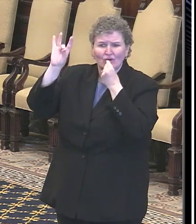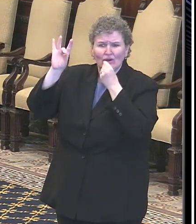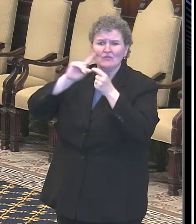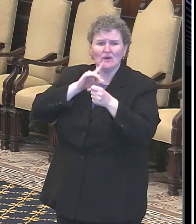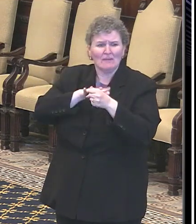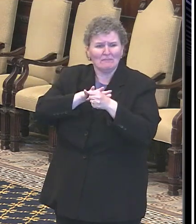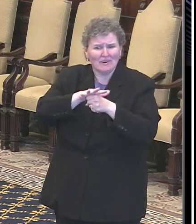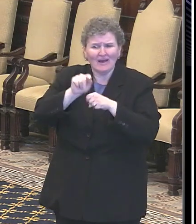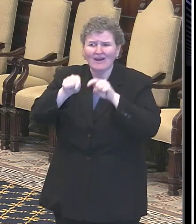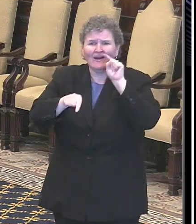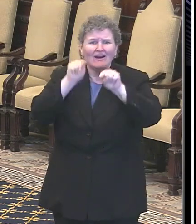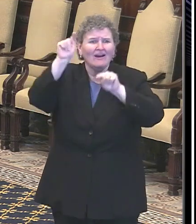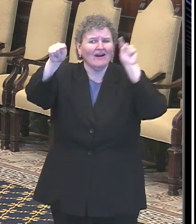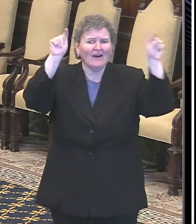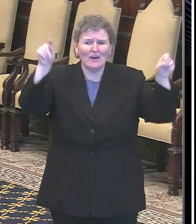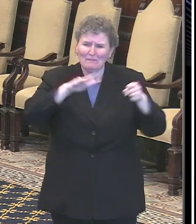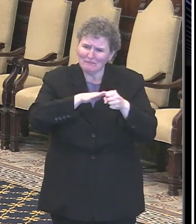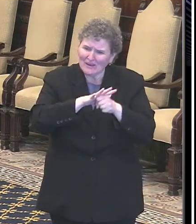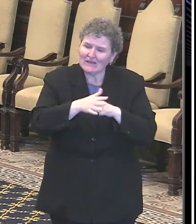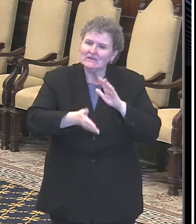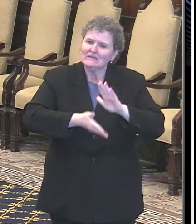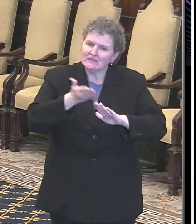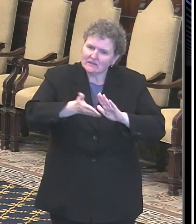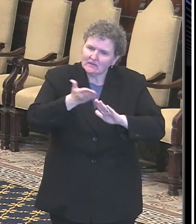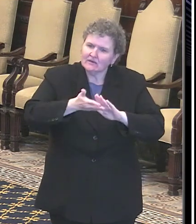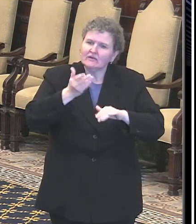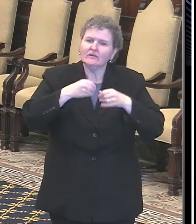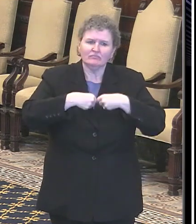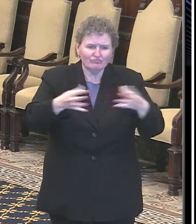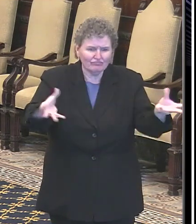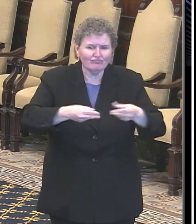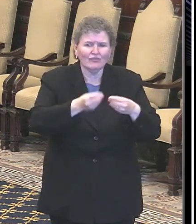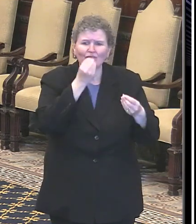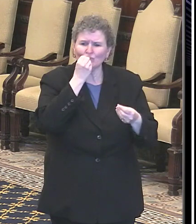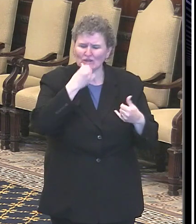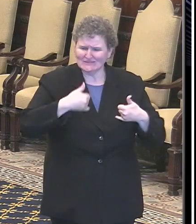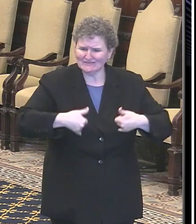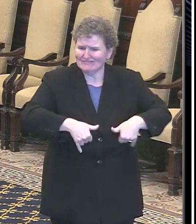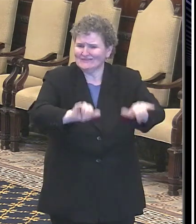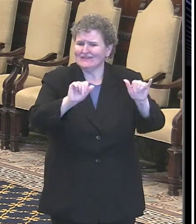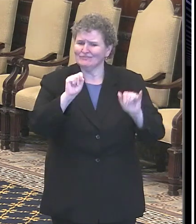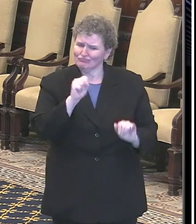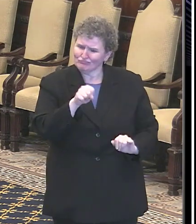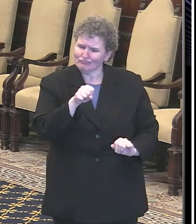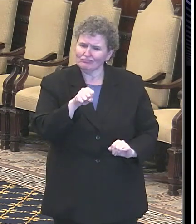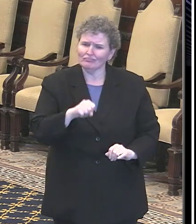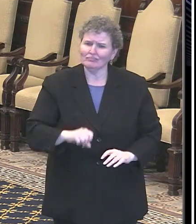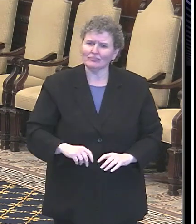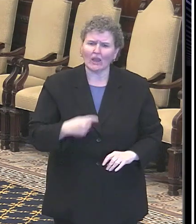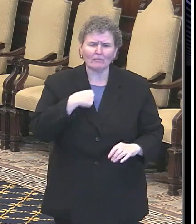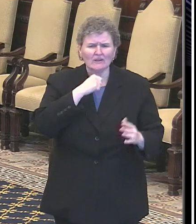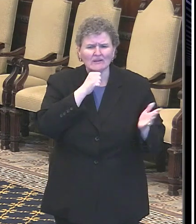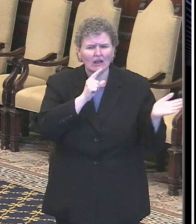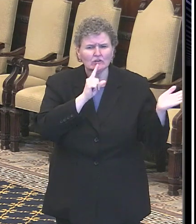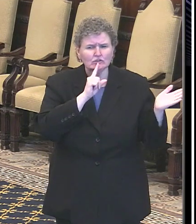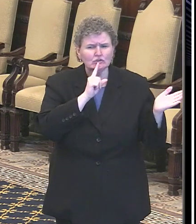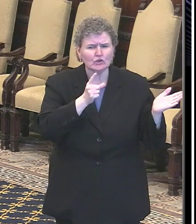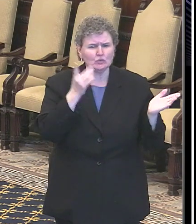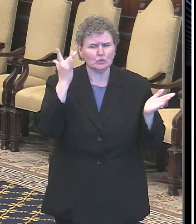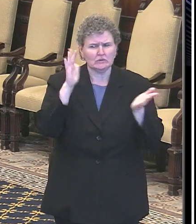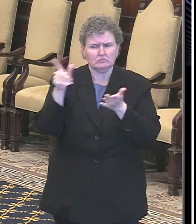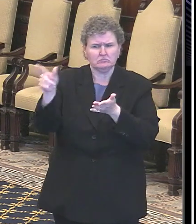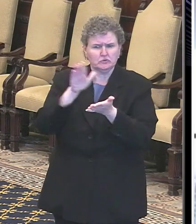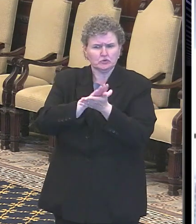accumulate the food we need to feed people and to get food into people's hands. I'm not sure about the district, Brian, unless you know